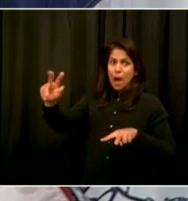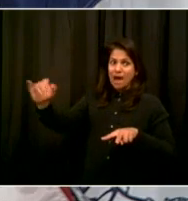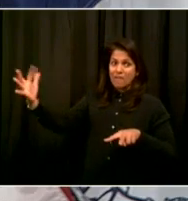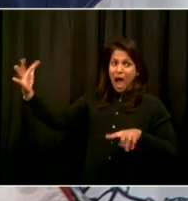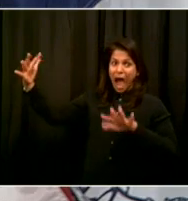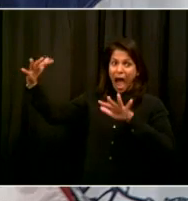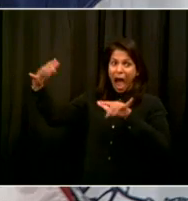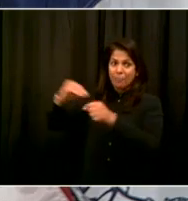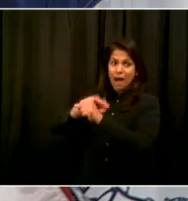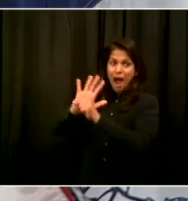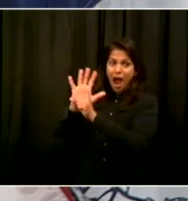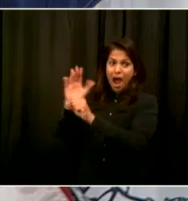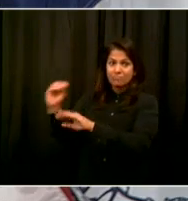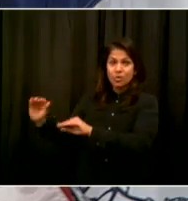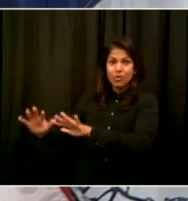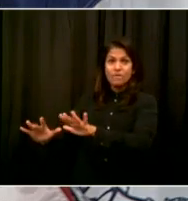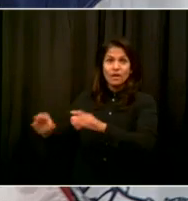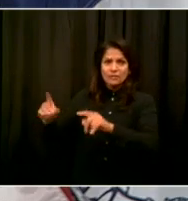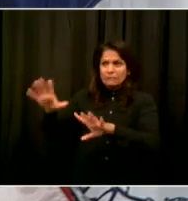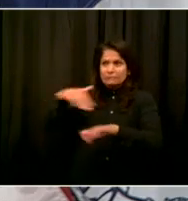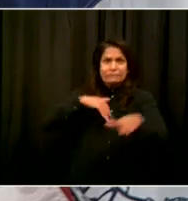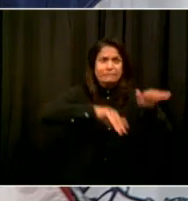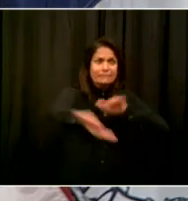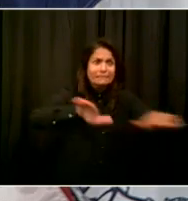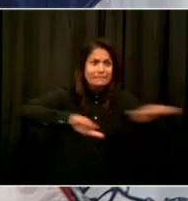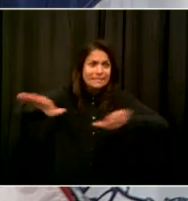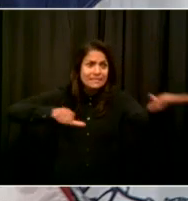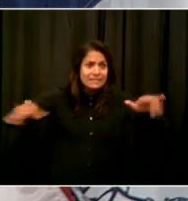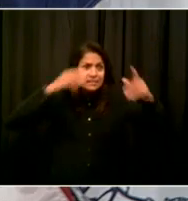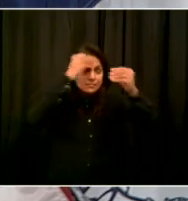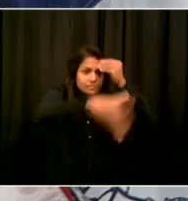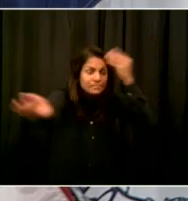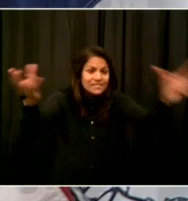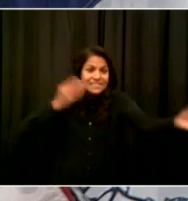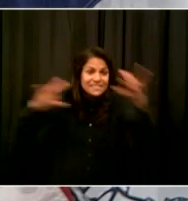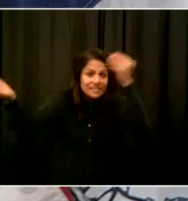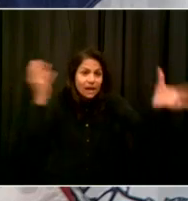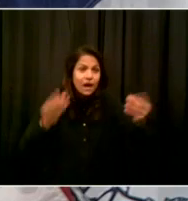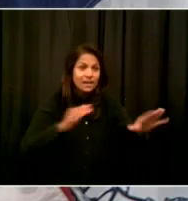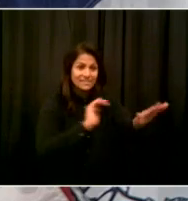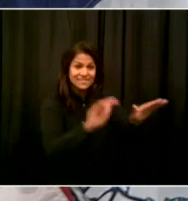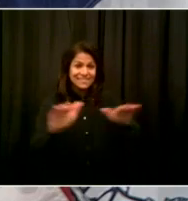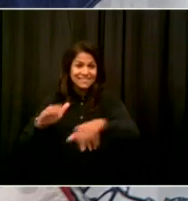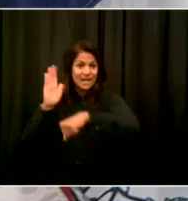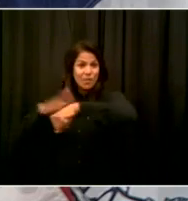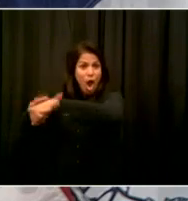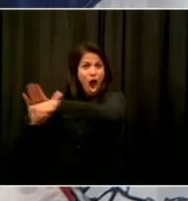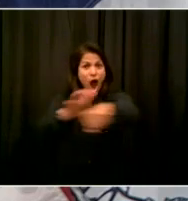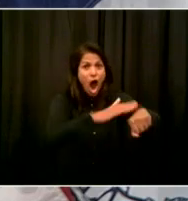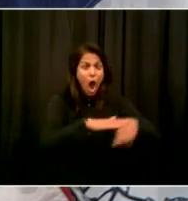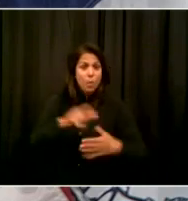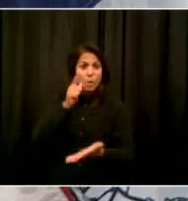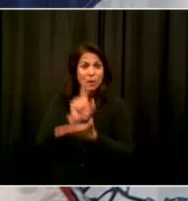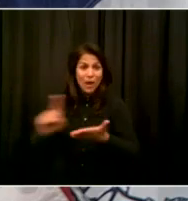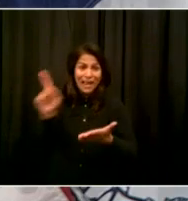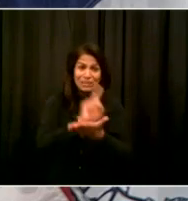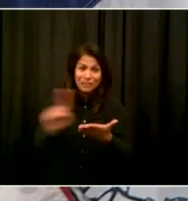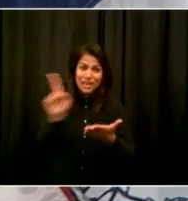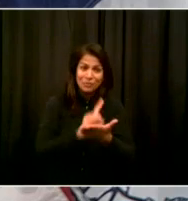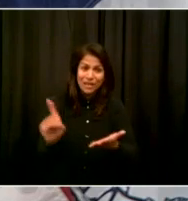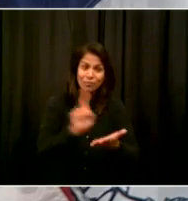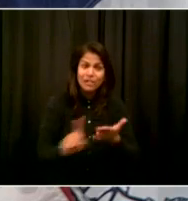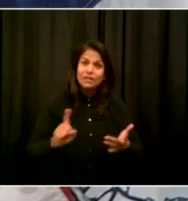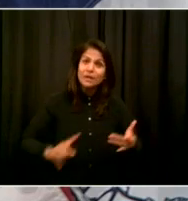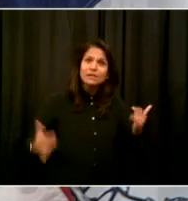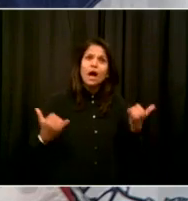weeks, actually, our numbers were higher than we wanted, but they had leveled off. Now, unfortunately, we're seeing a real growth in the positivity rate in